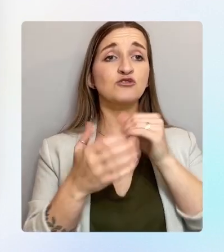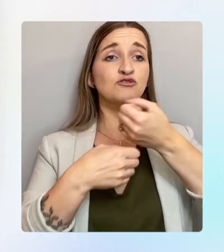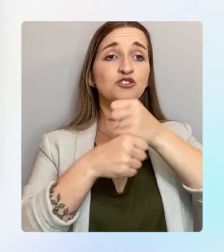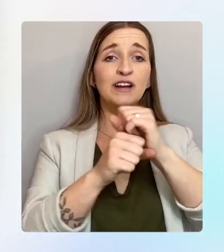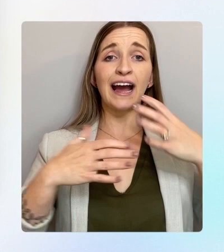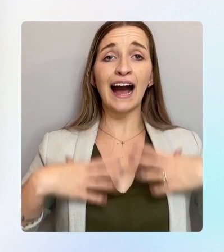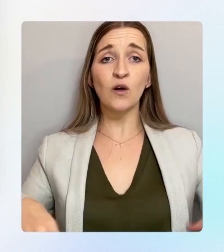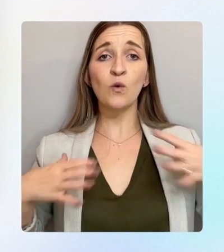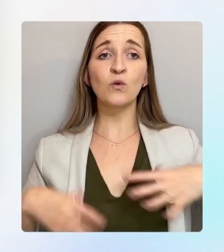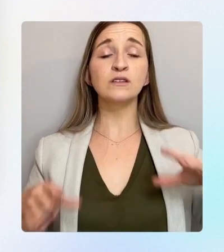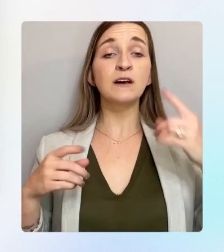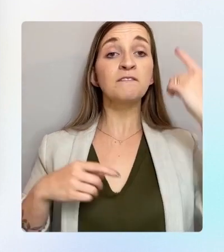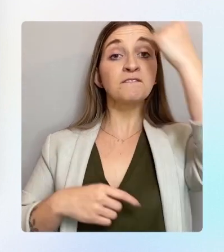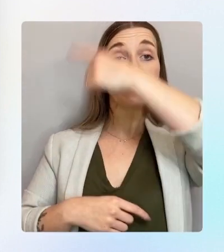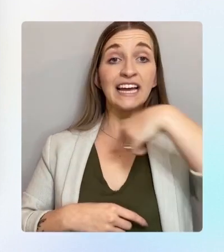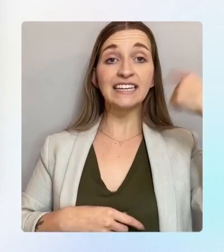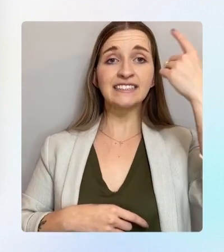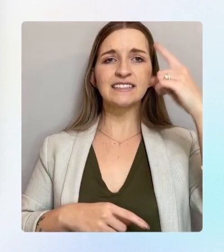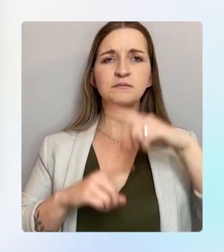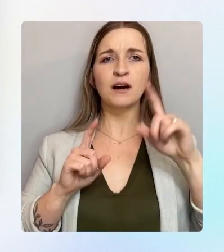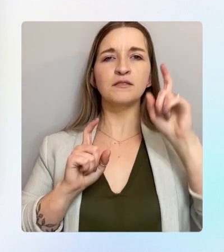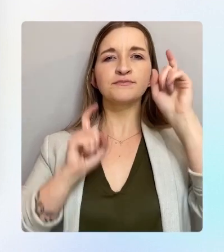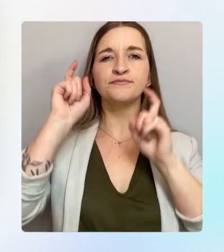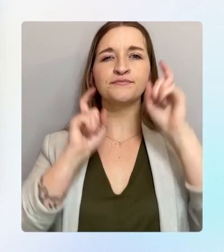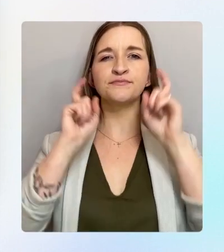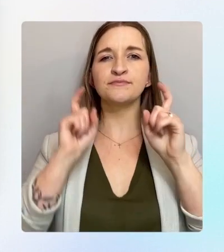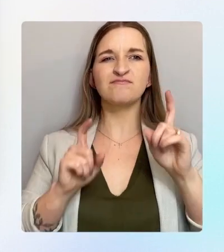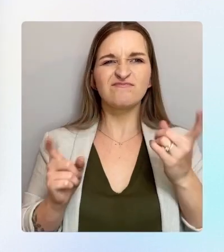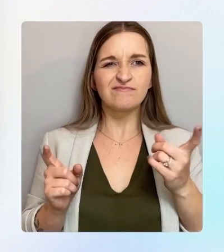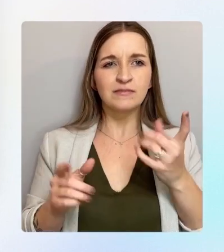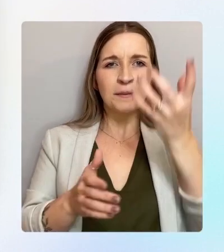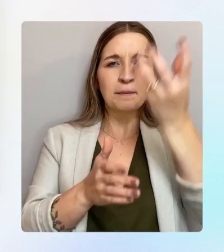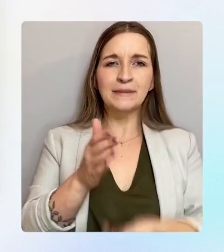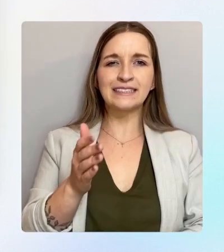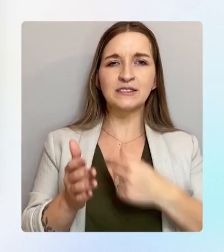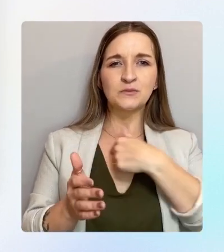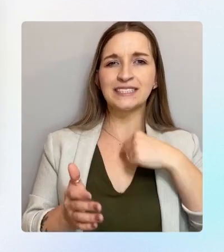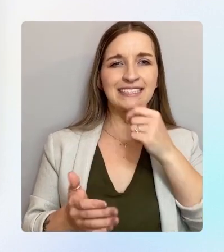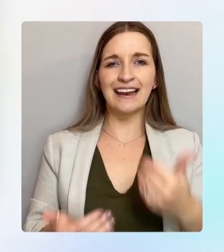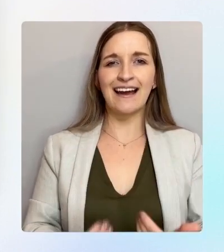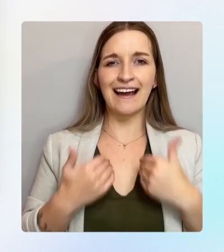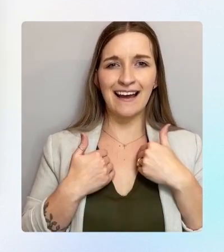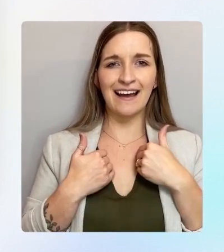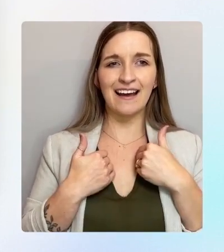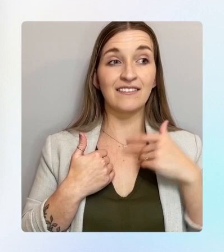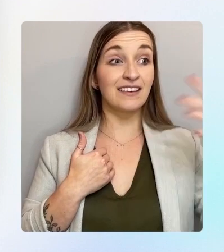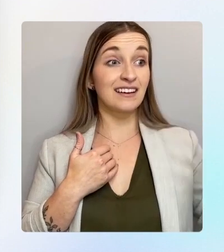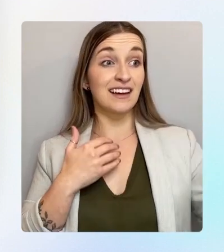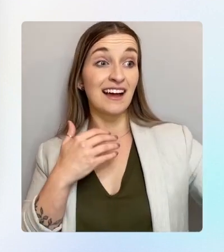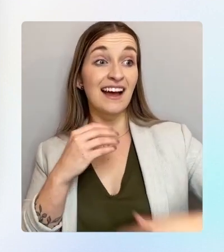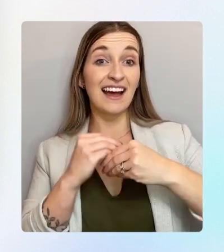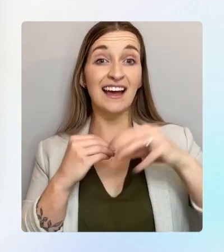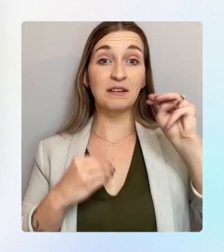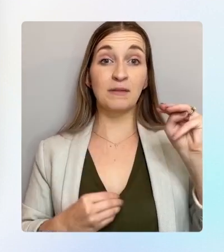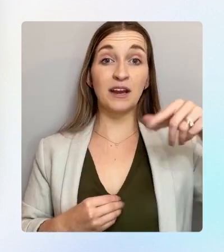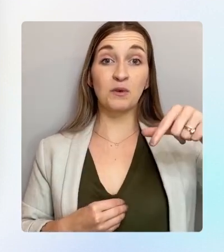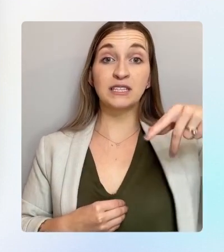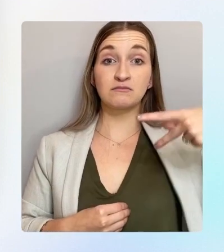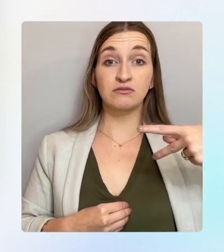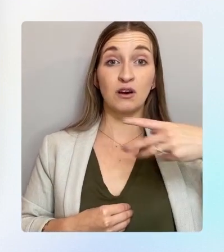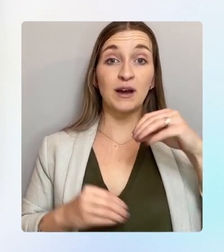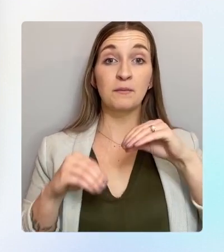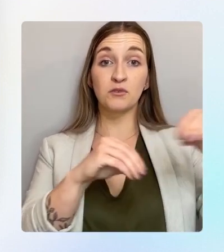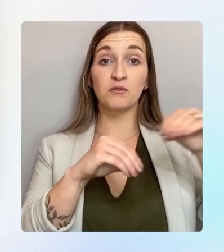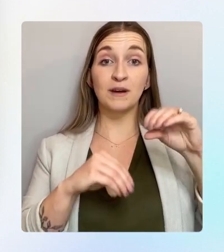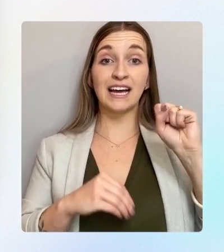and outfits reasonably well, but nonverbal communication and expressions never fully translated. MetaQuest Pro and the